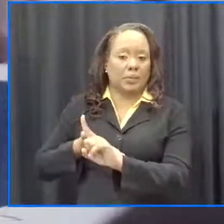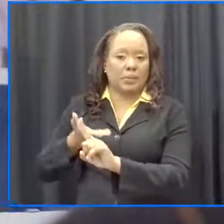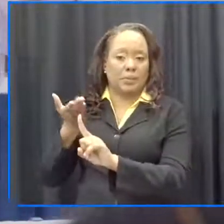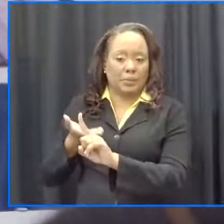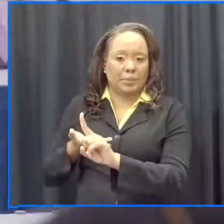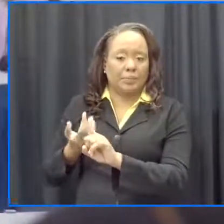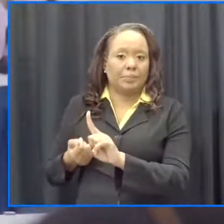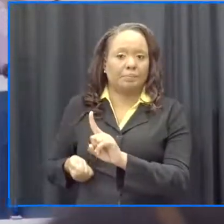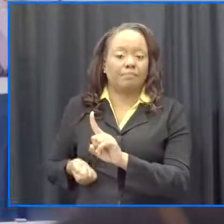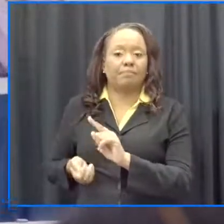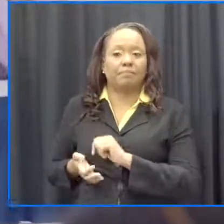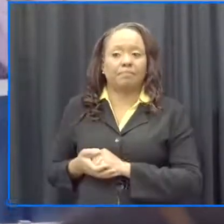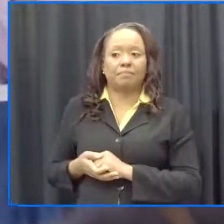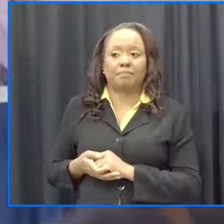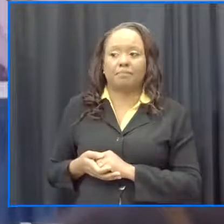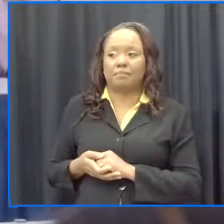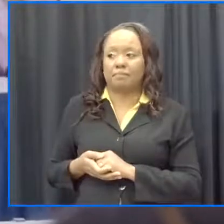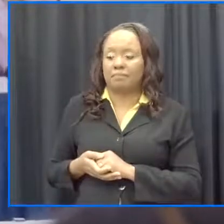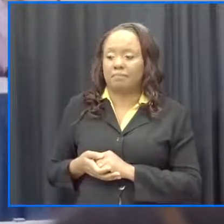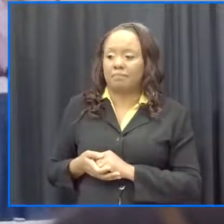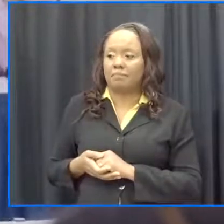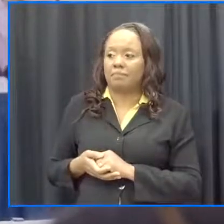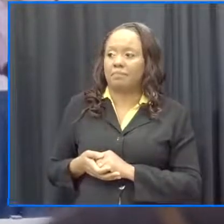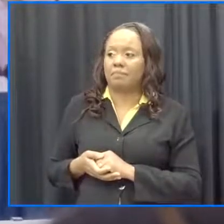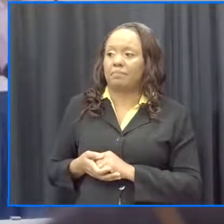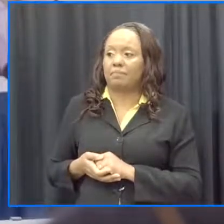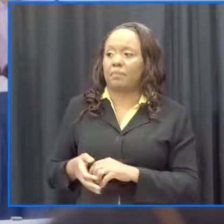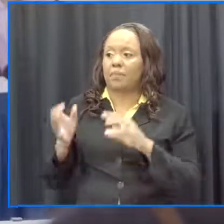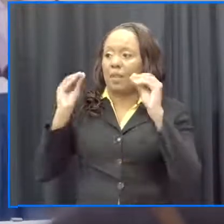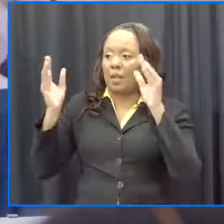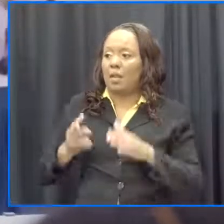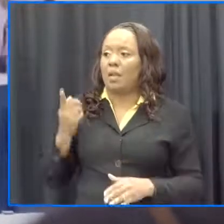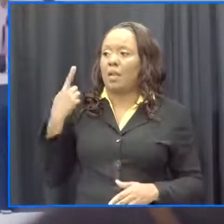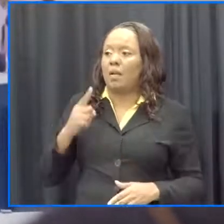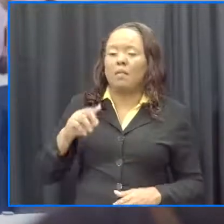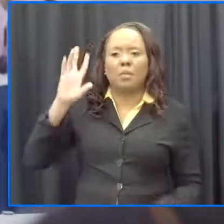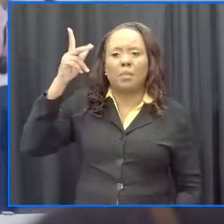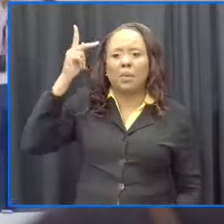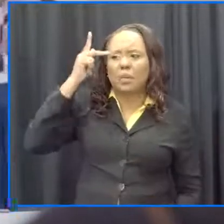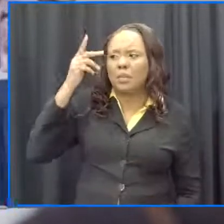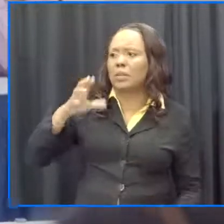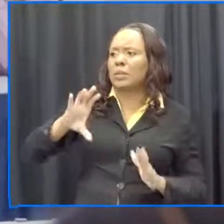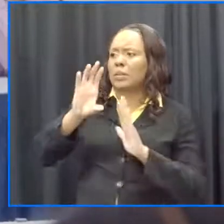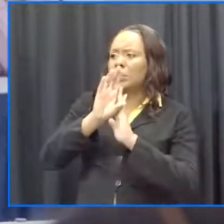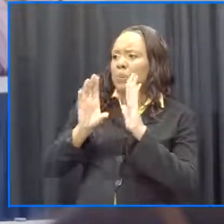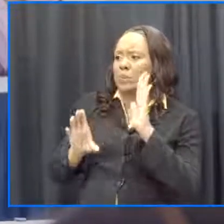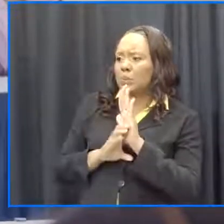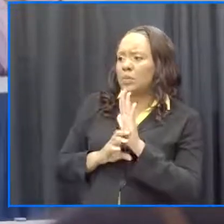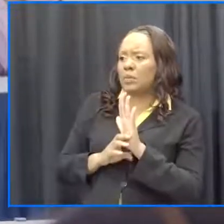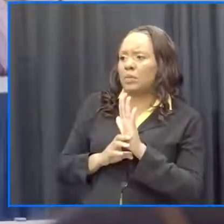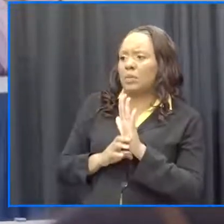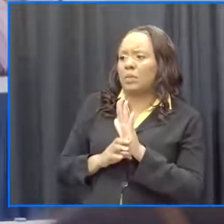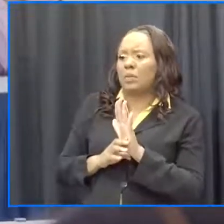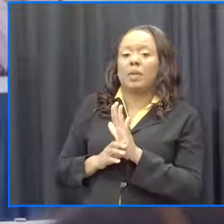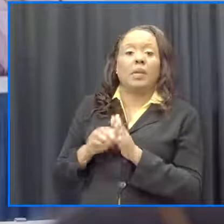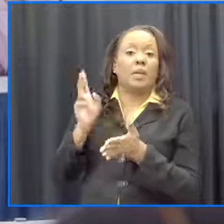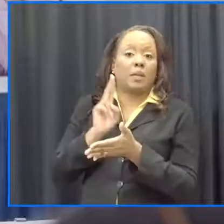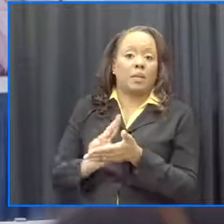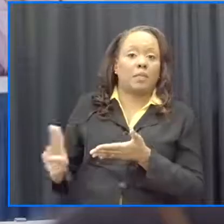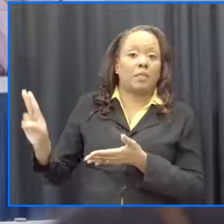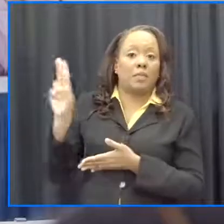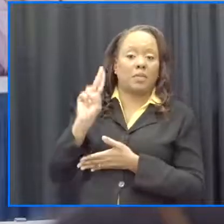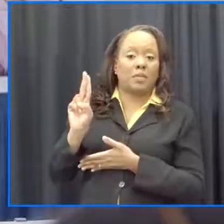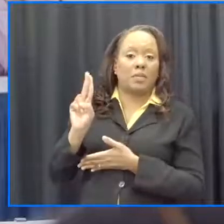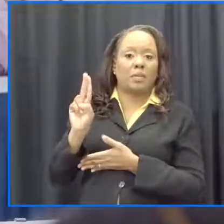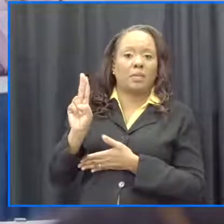Professor Barrow-Giles is a professor of constitutional governance and politics at the University